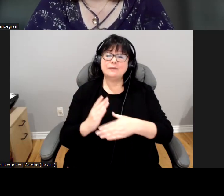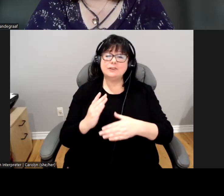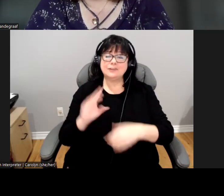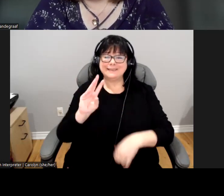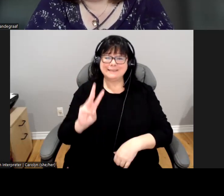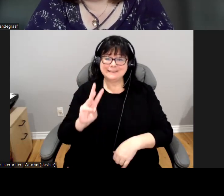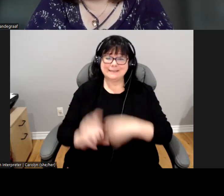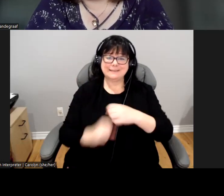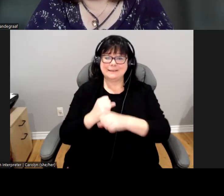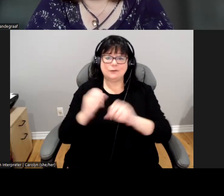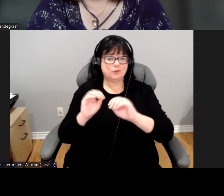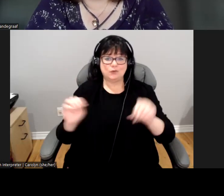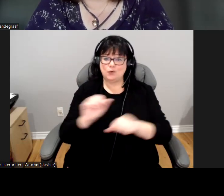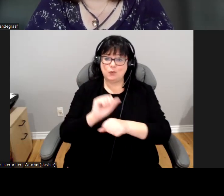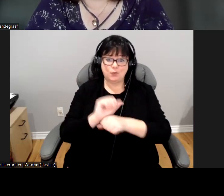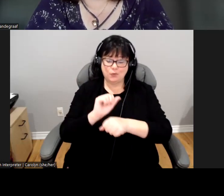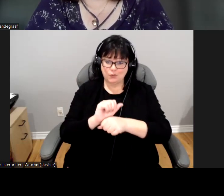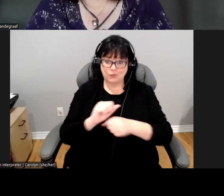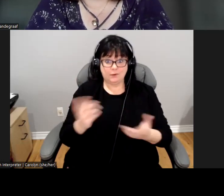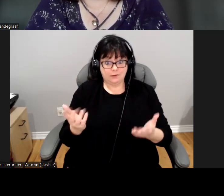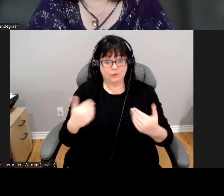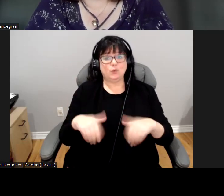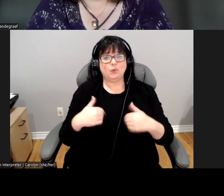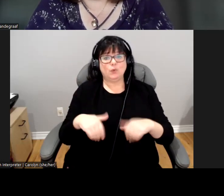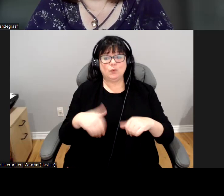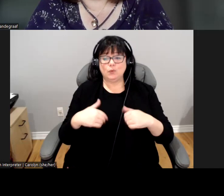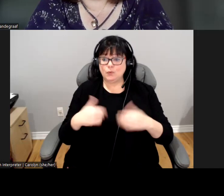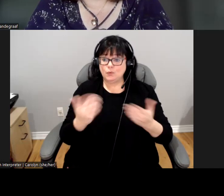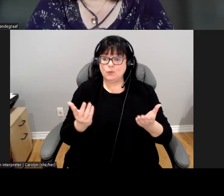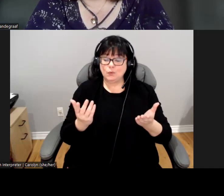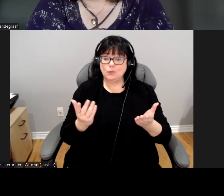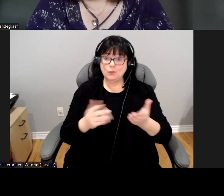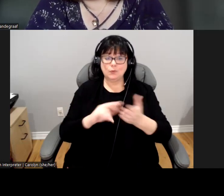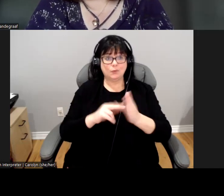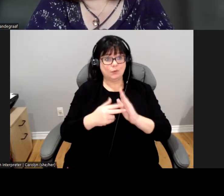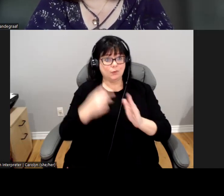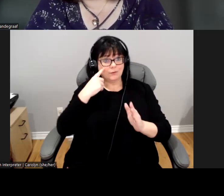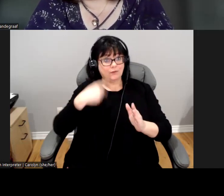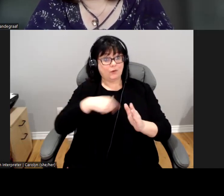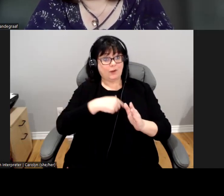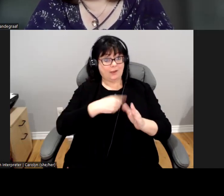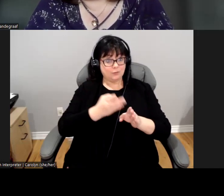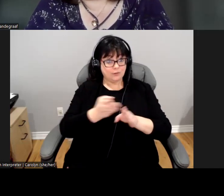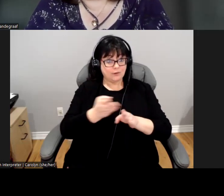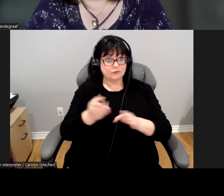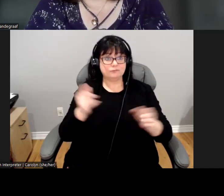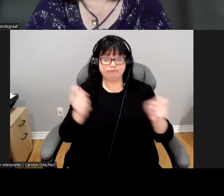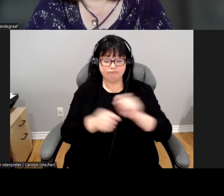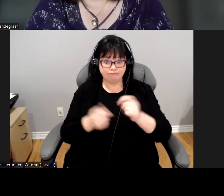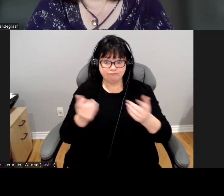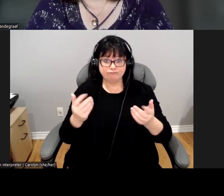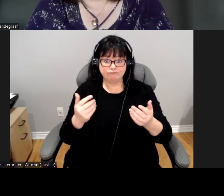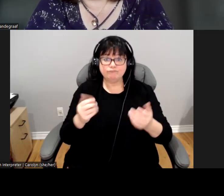can imagine how things have changed for us as professionals. You